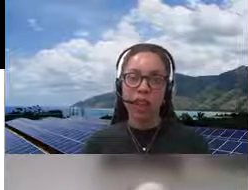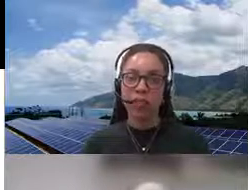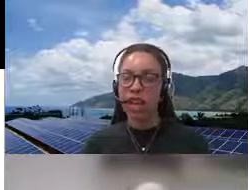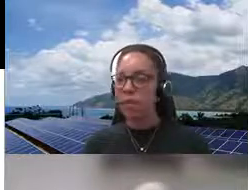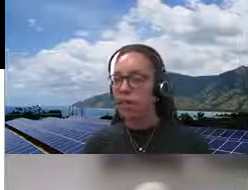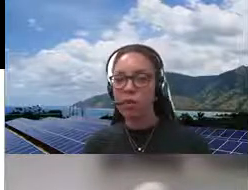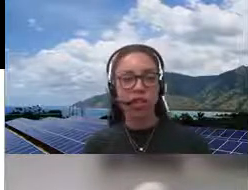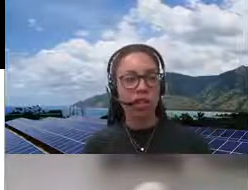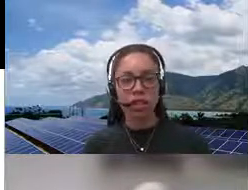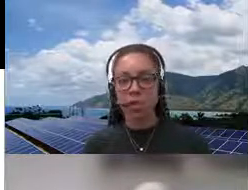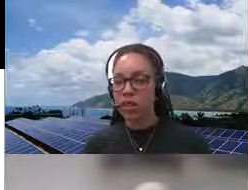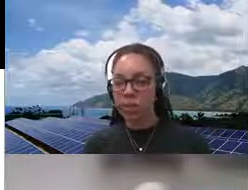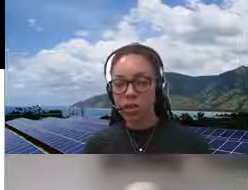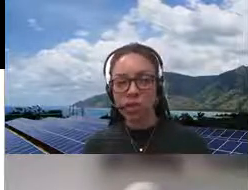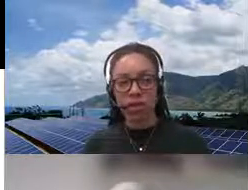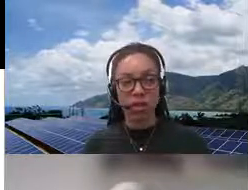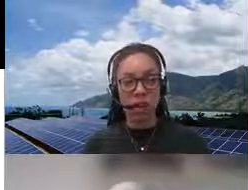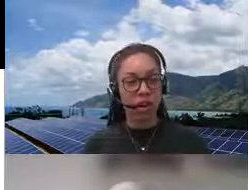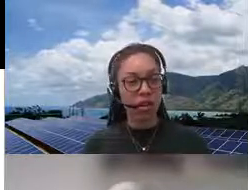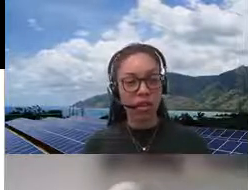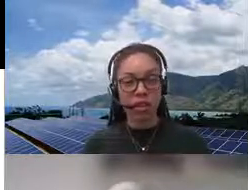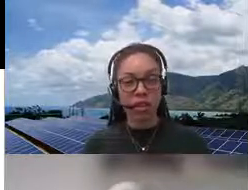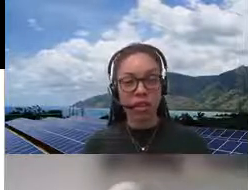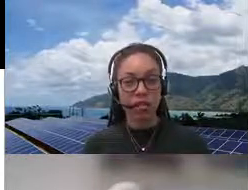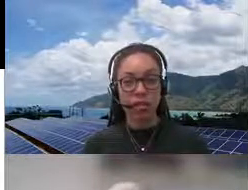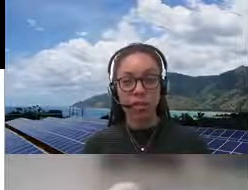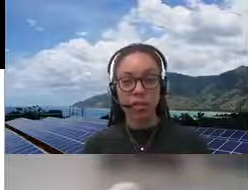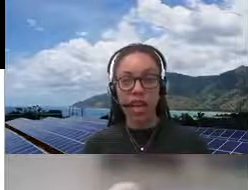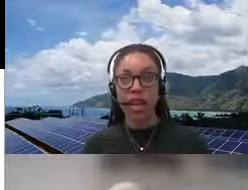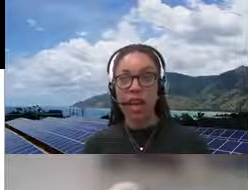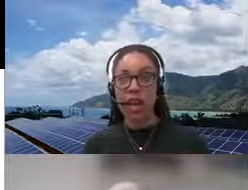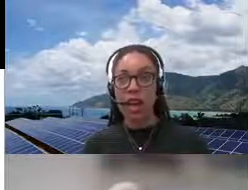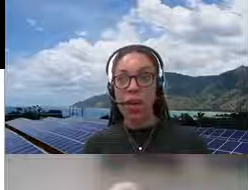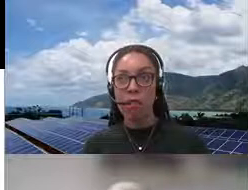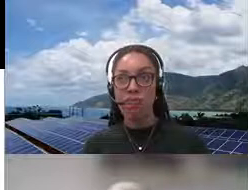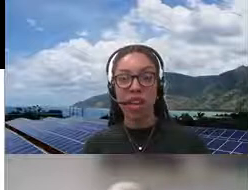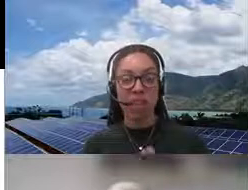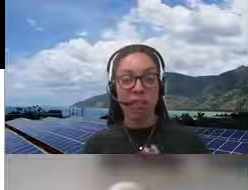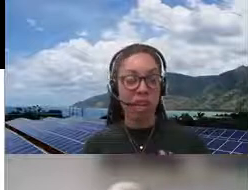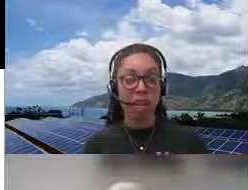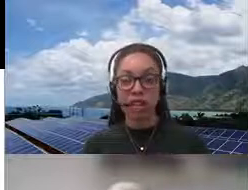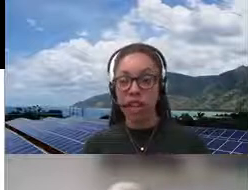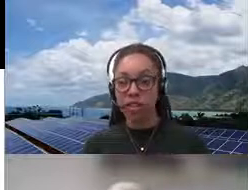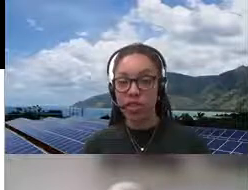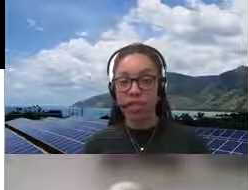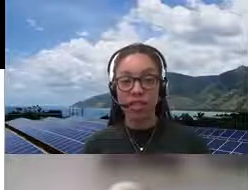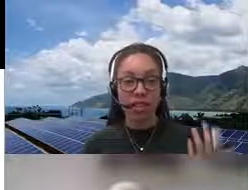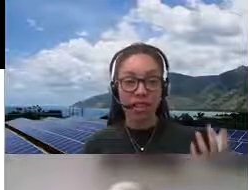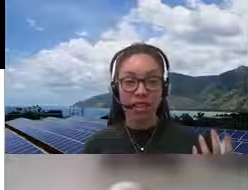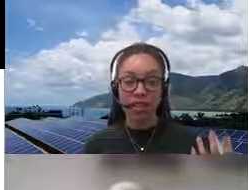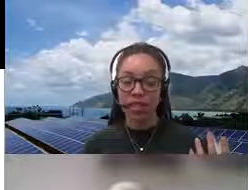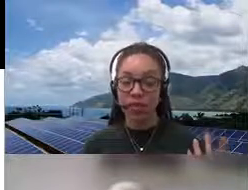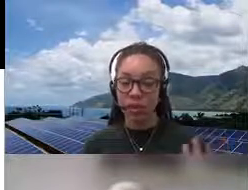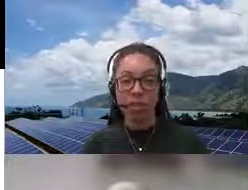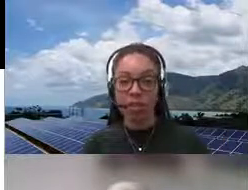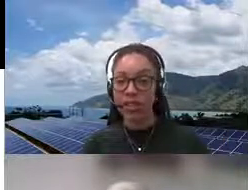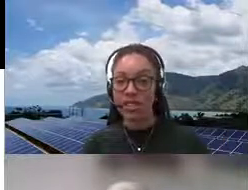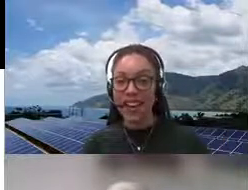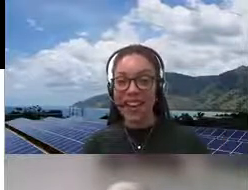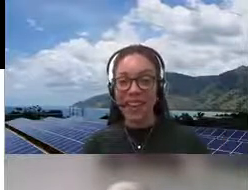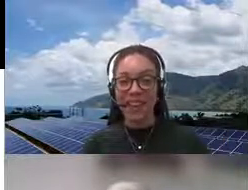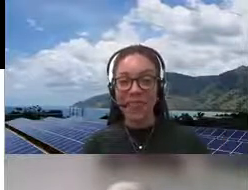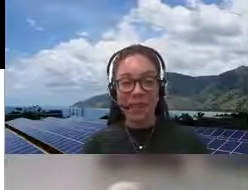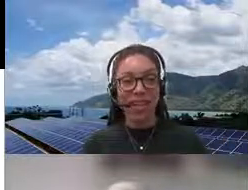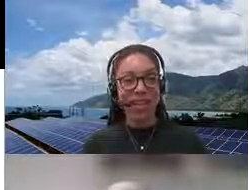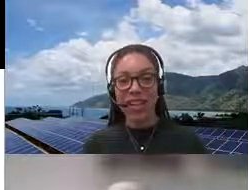first. Keep it as modular as possible so that you are a little protected from any market changes. As you've probably